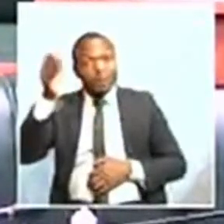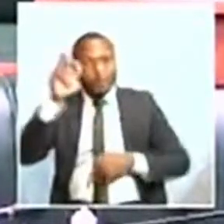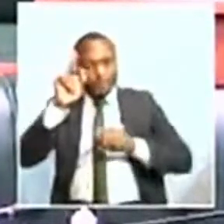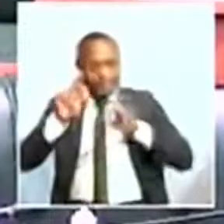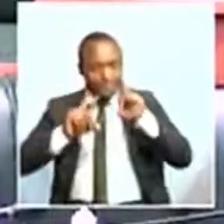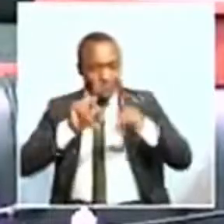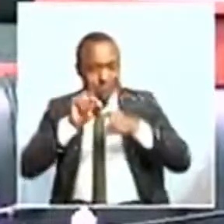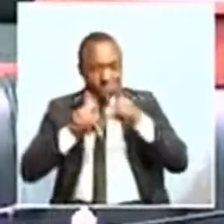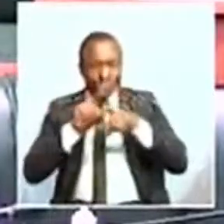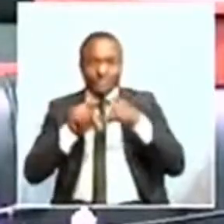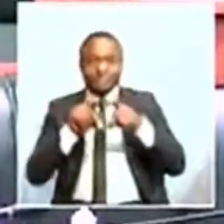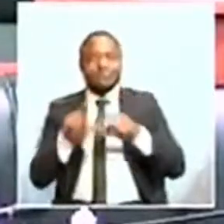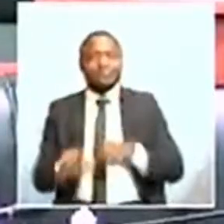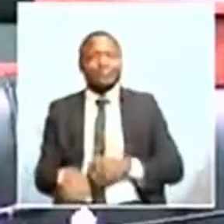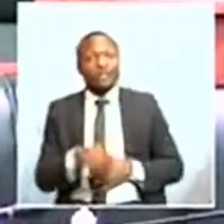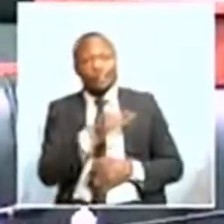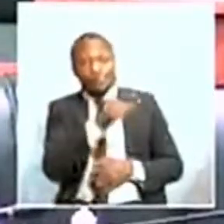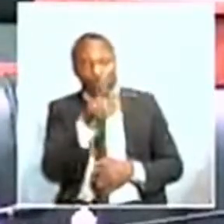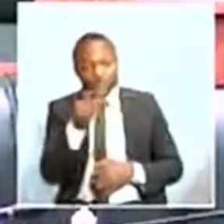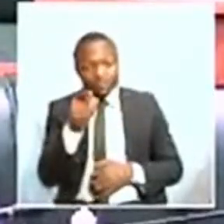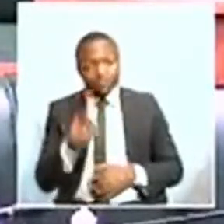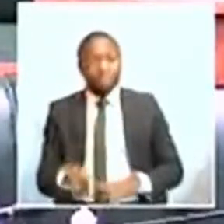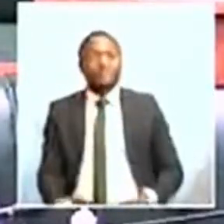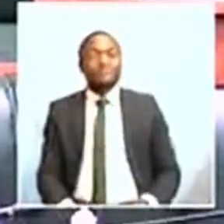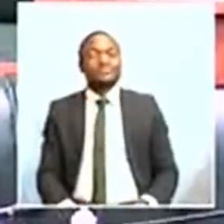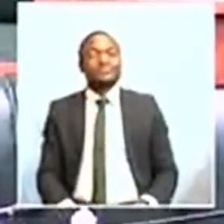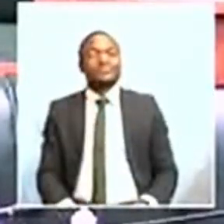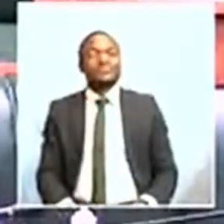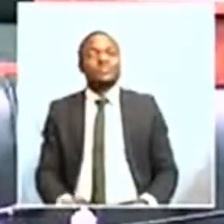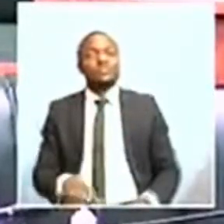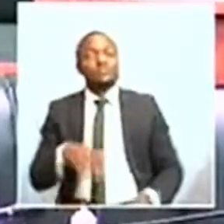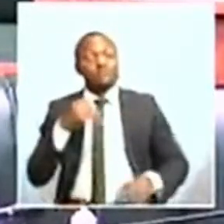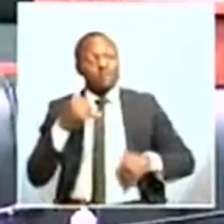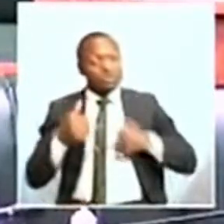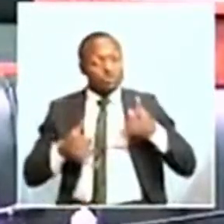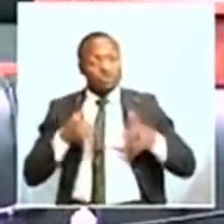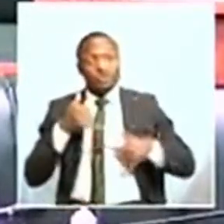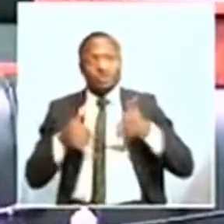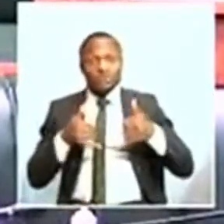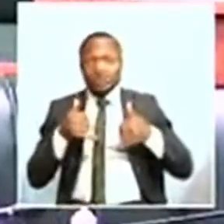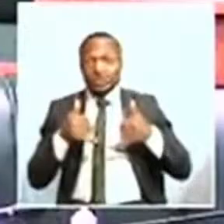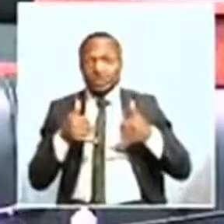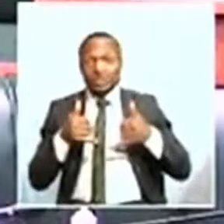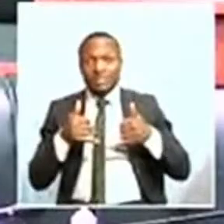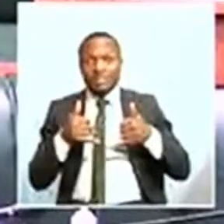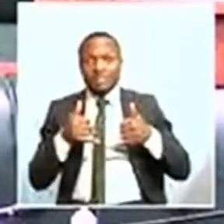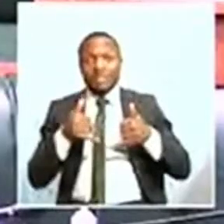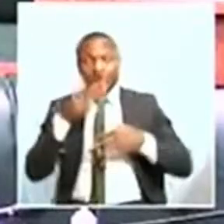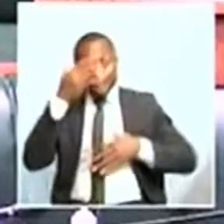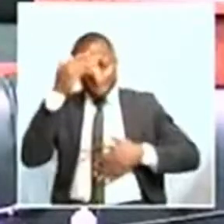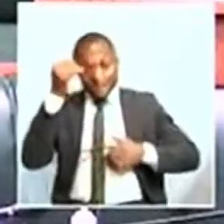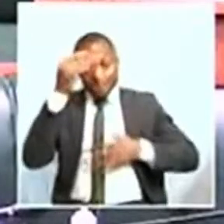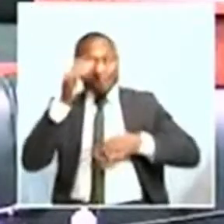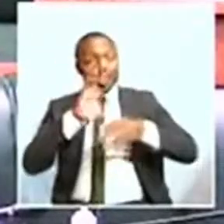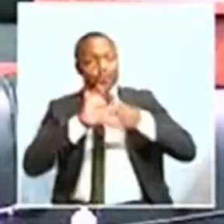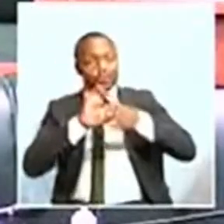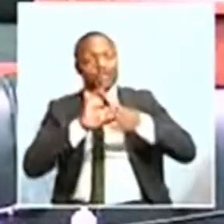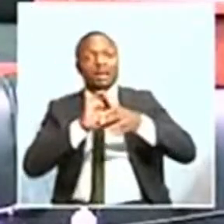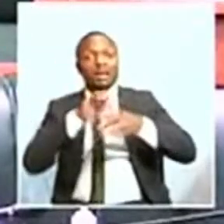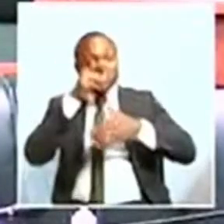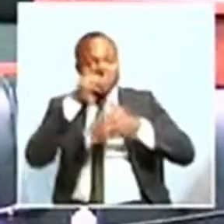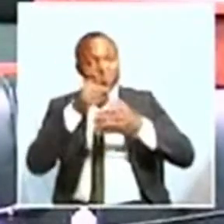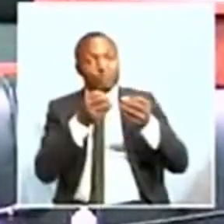people, especially those who enjoy the monkey meat. But most of